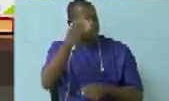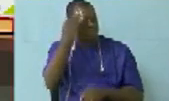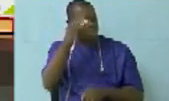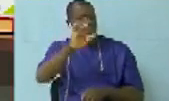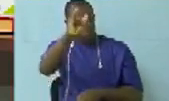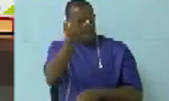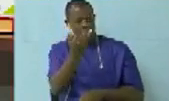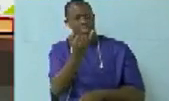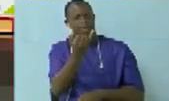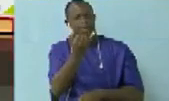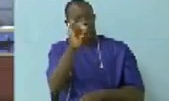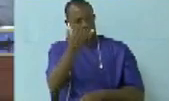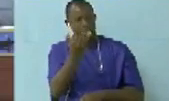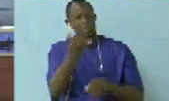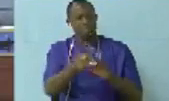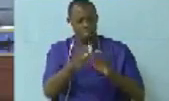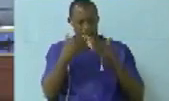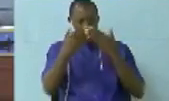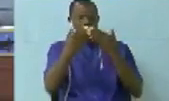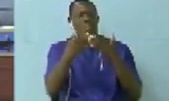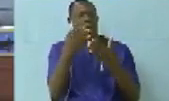Yes. Tell us how.